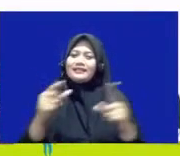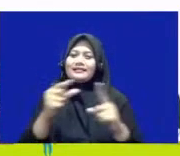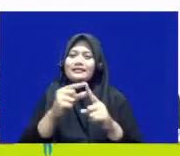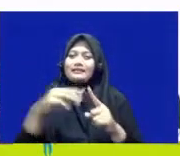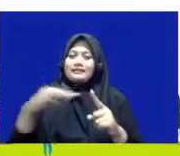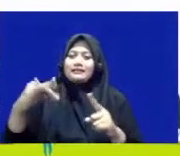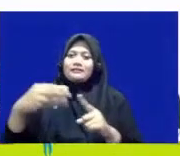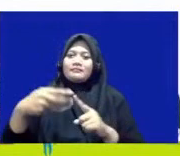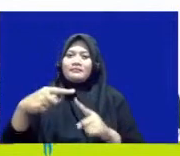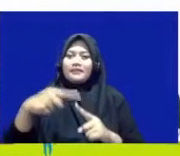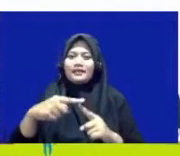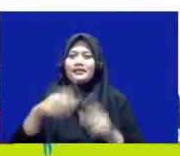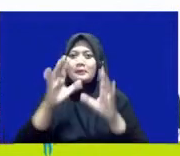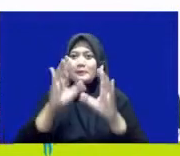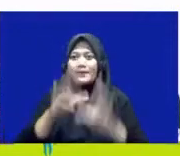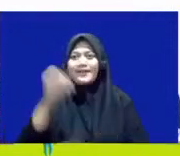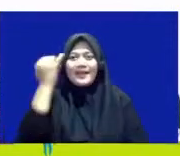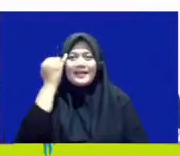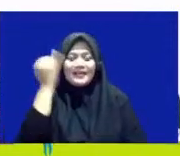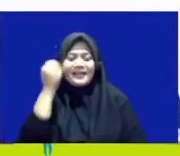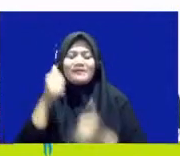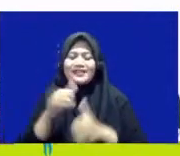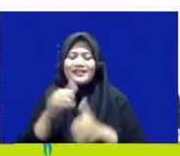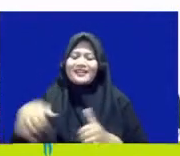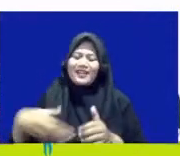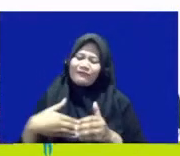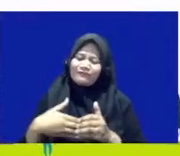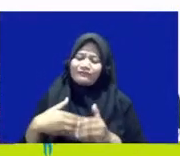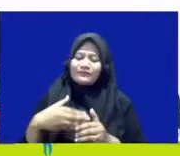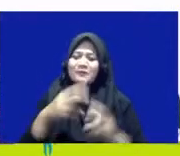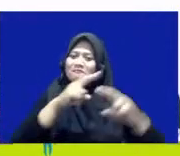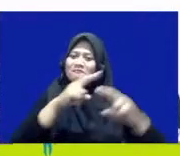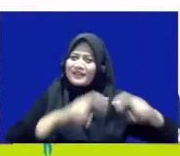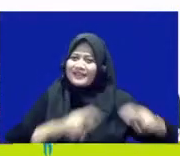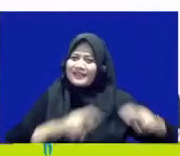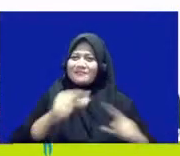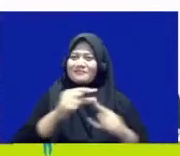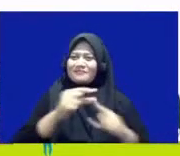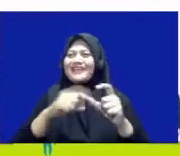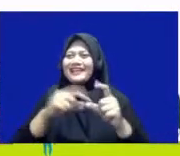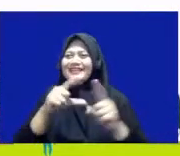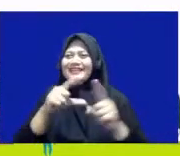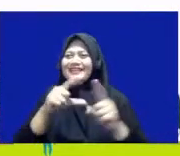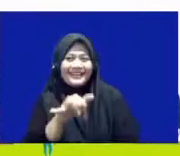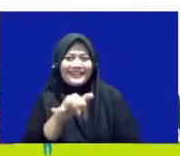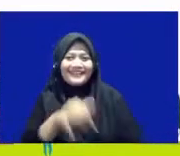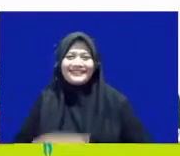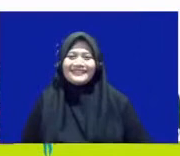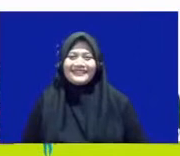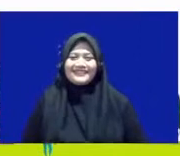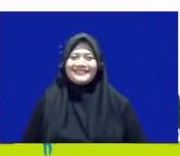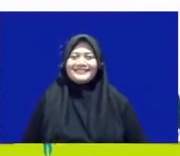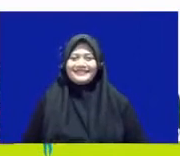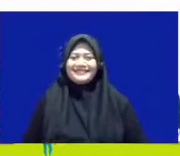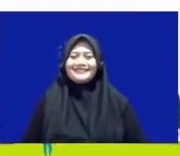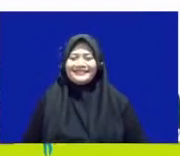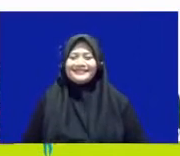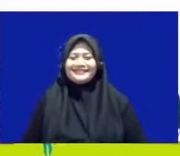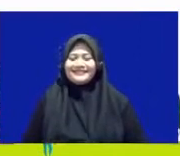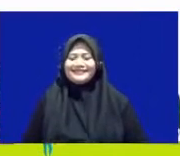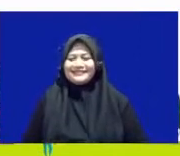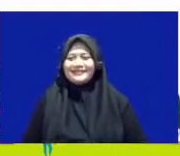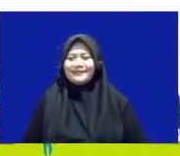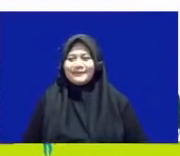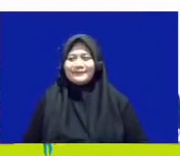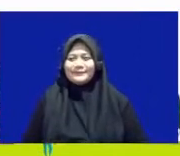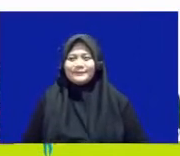But yeah, no, I have to agree with Krista. We're actually the wrong people who are talking here. It should be the volunteers that we have be able to talk